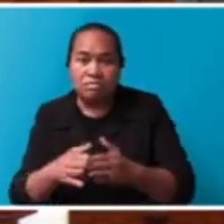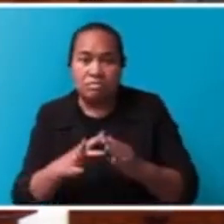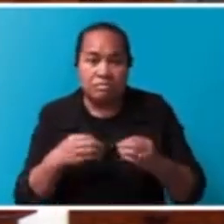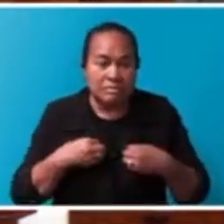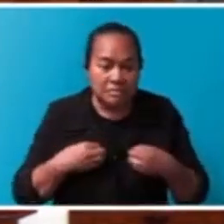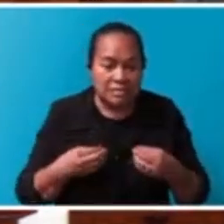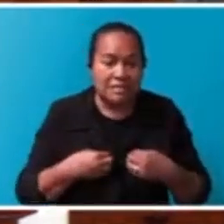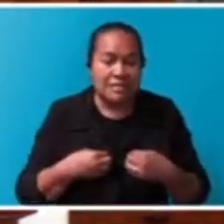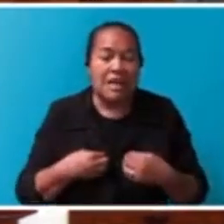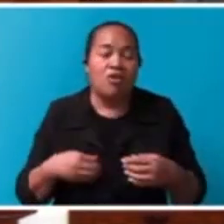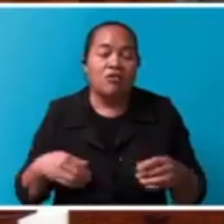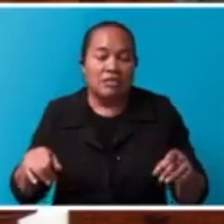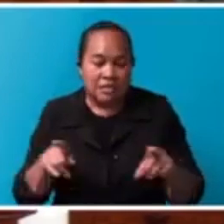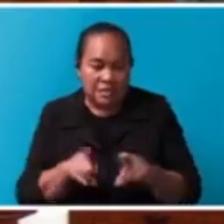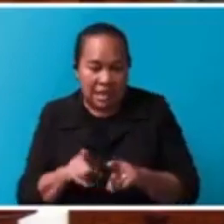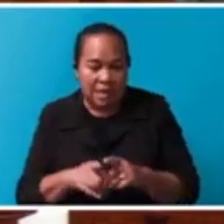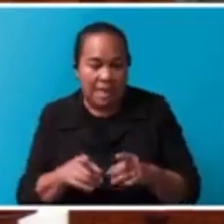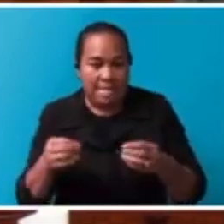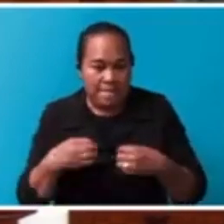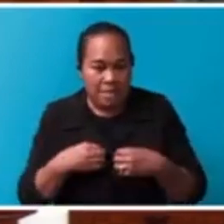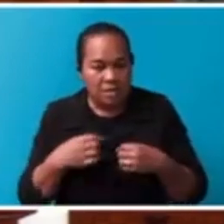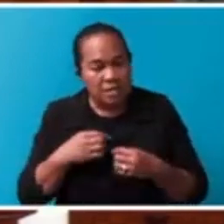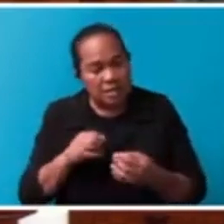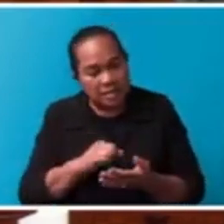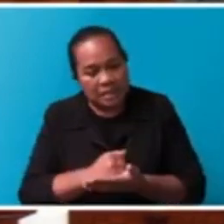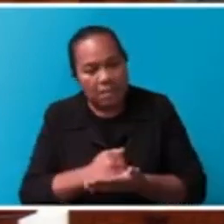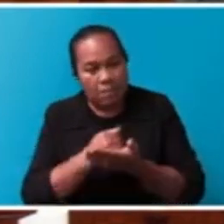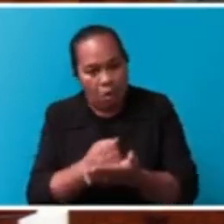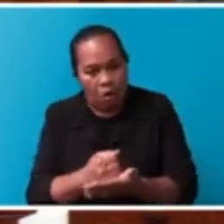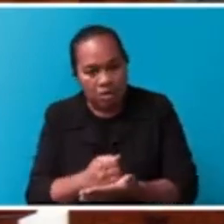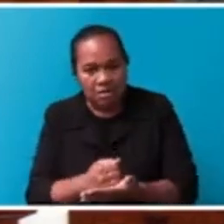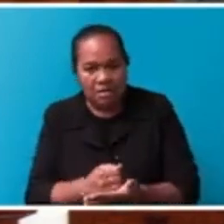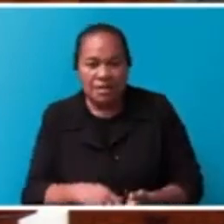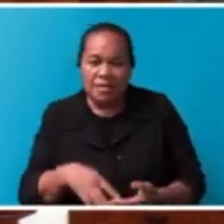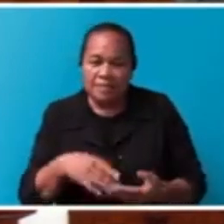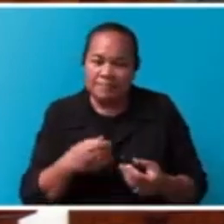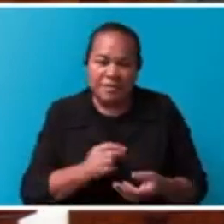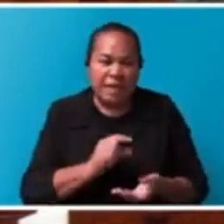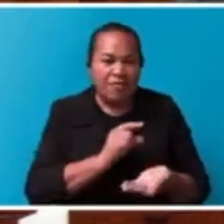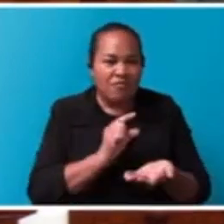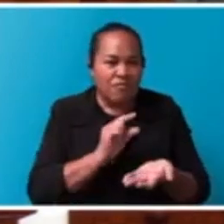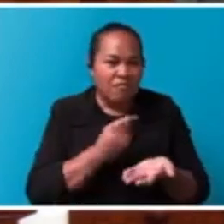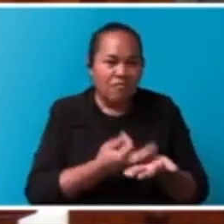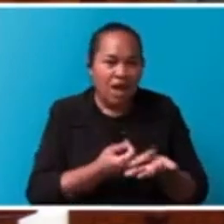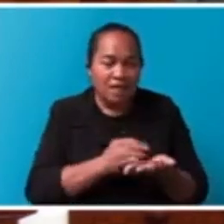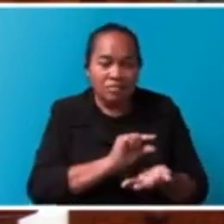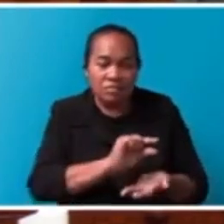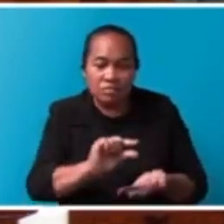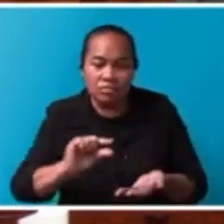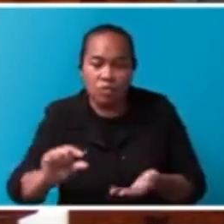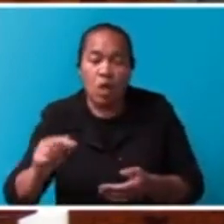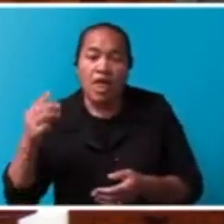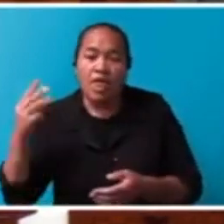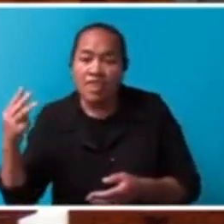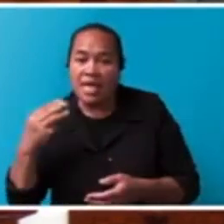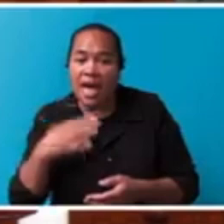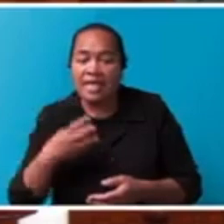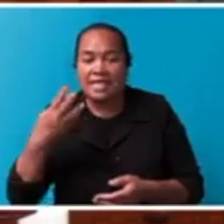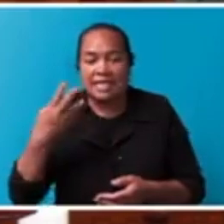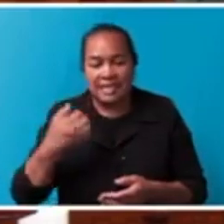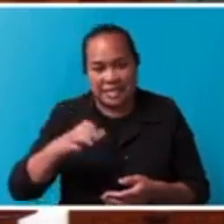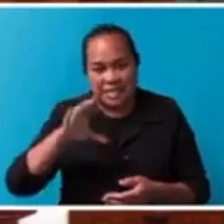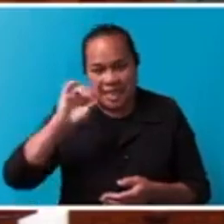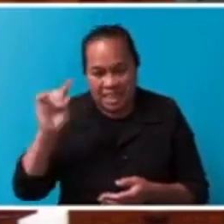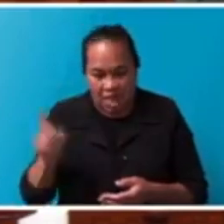Similarly, the Business Ready Support Scheme has provided critical funding of 360,000 to